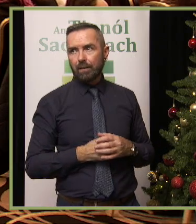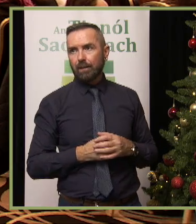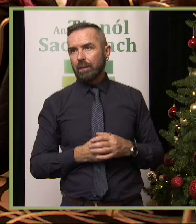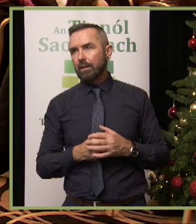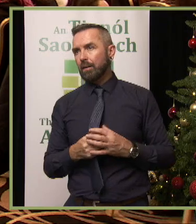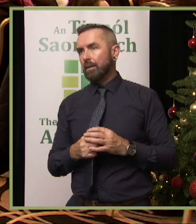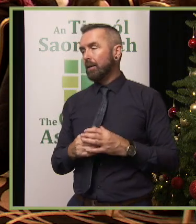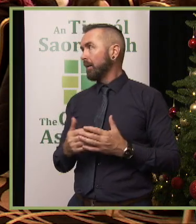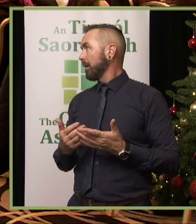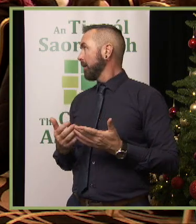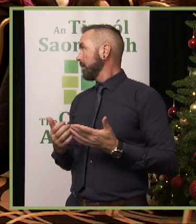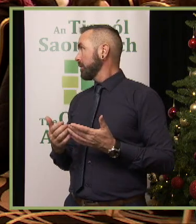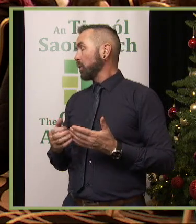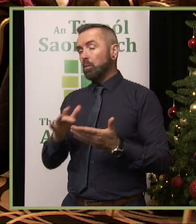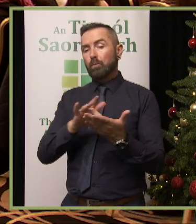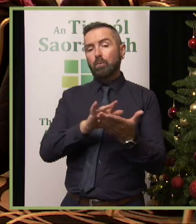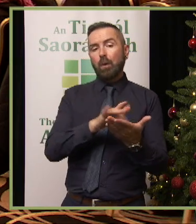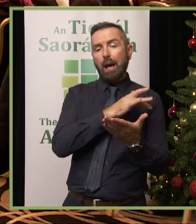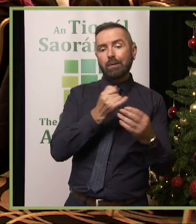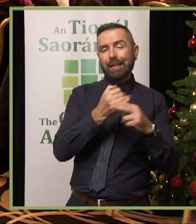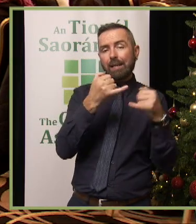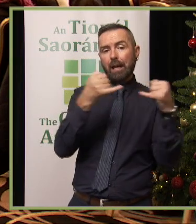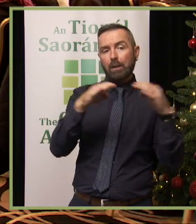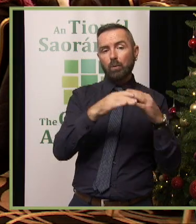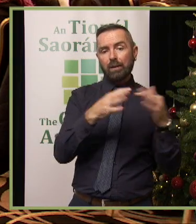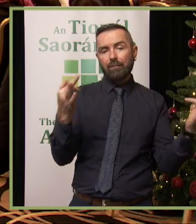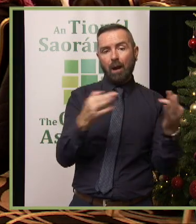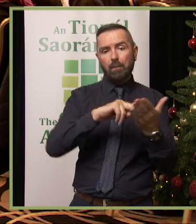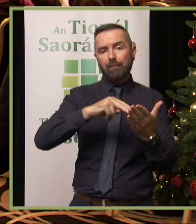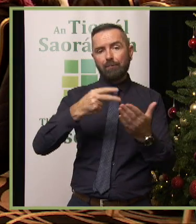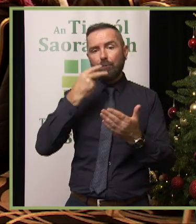Yeah, Control Alt. So take out the in line with the farm to fork strategy.